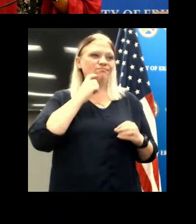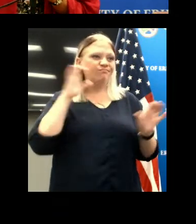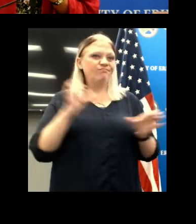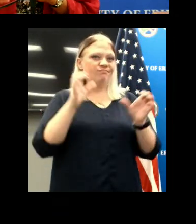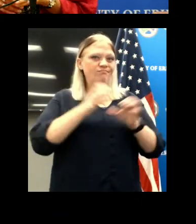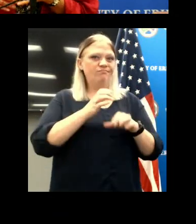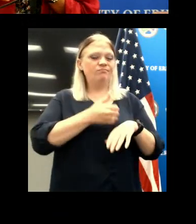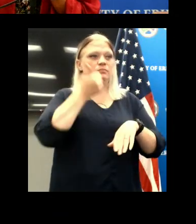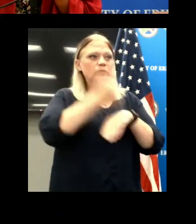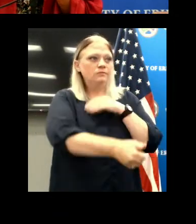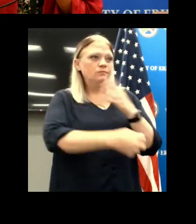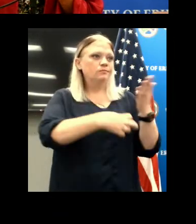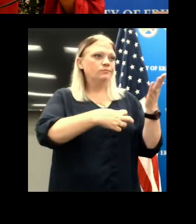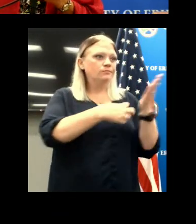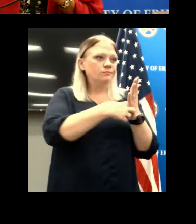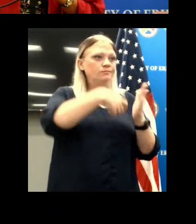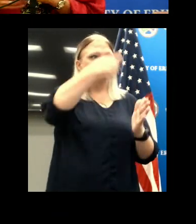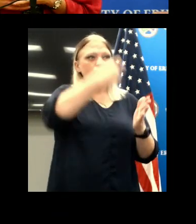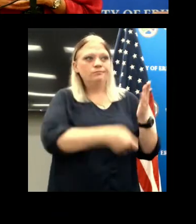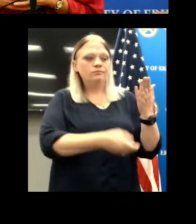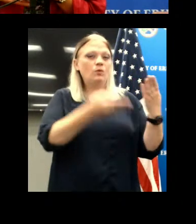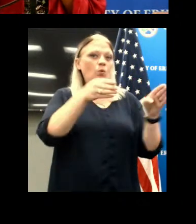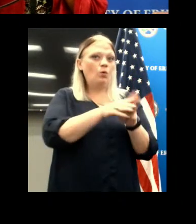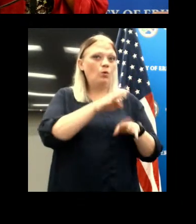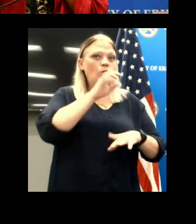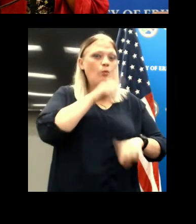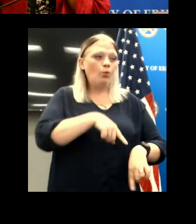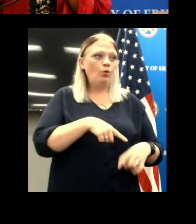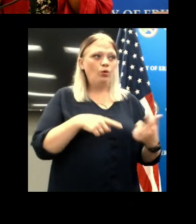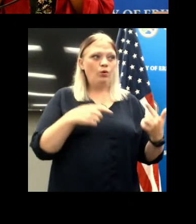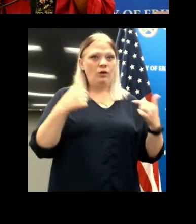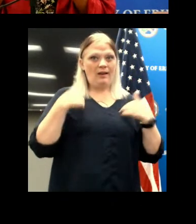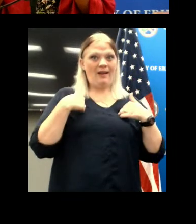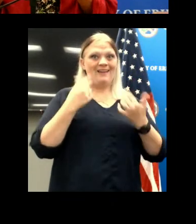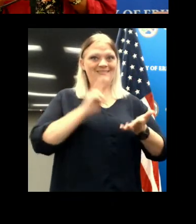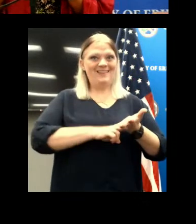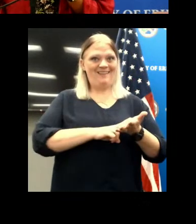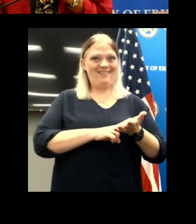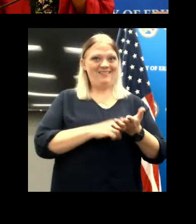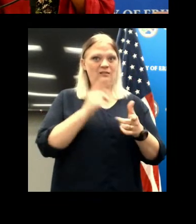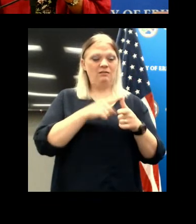issue fines. We might have to issue a closing order, which I sign, and then we refer all